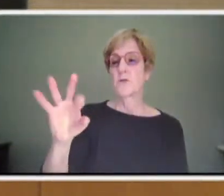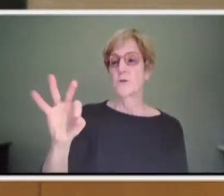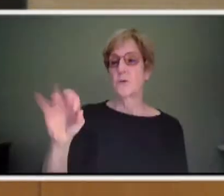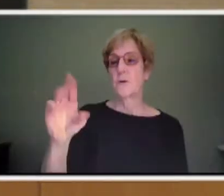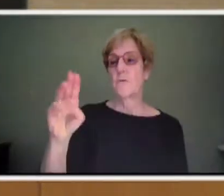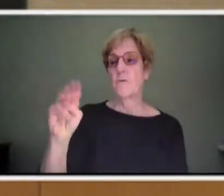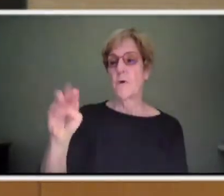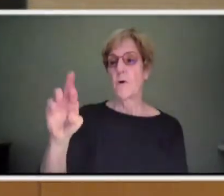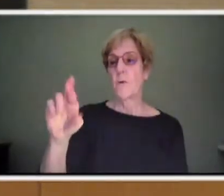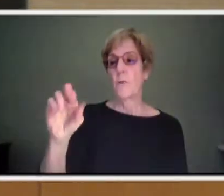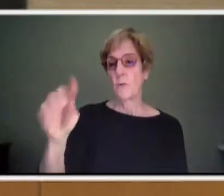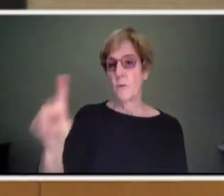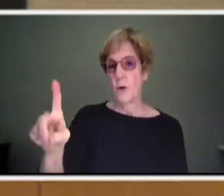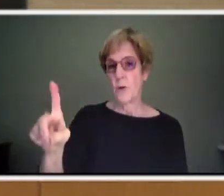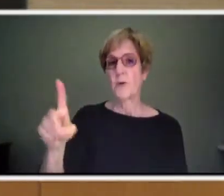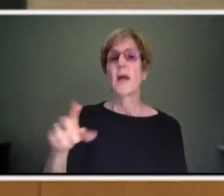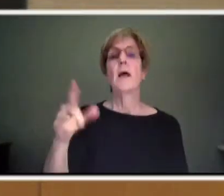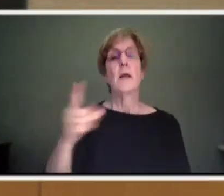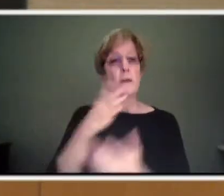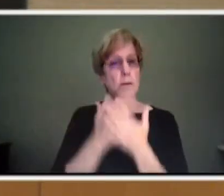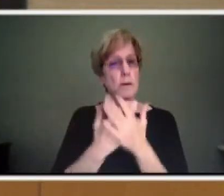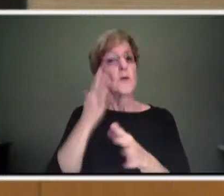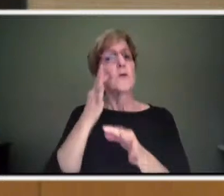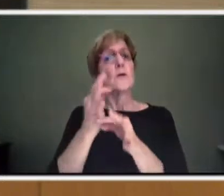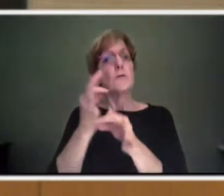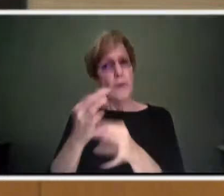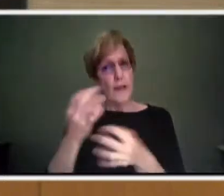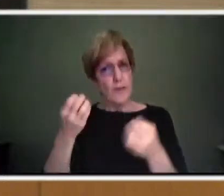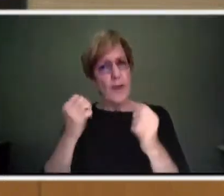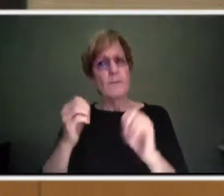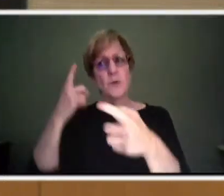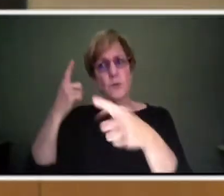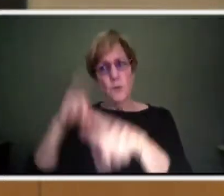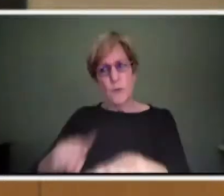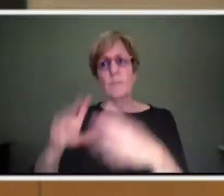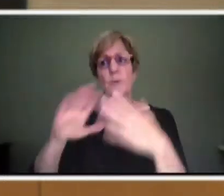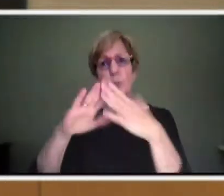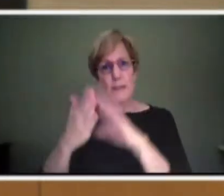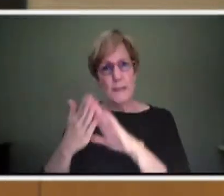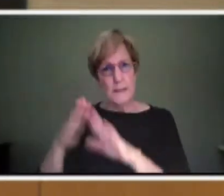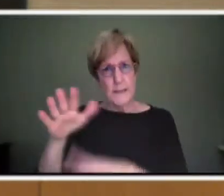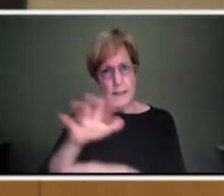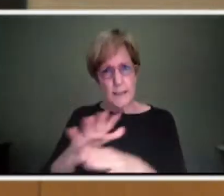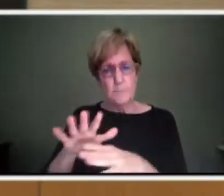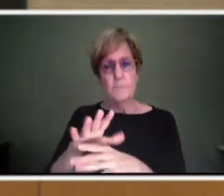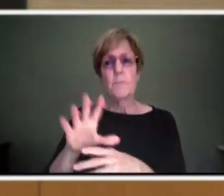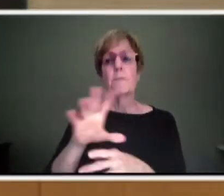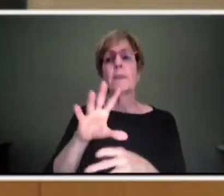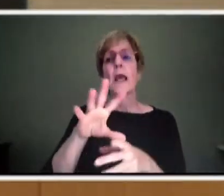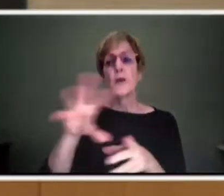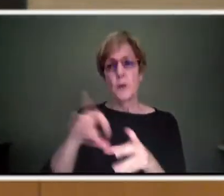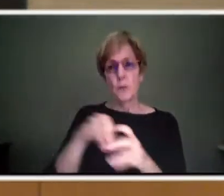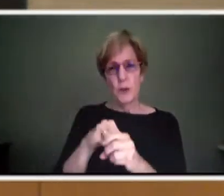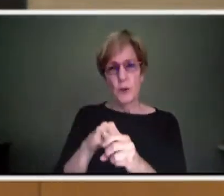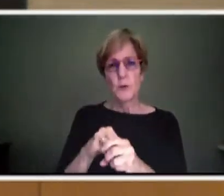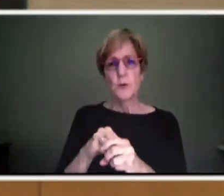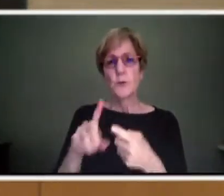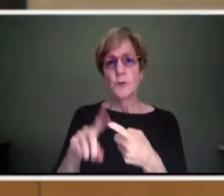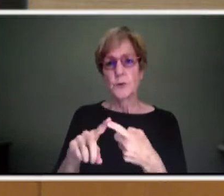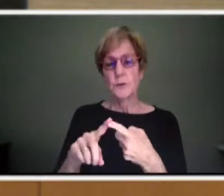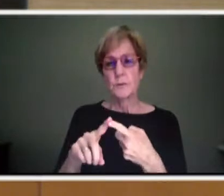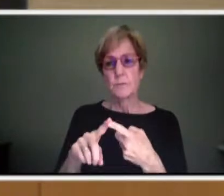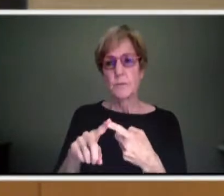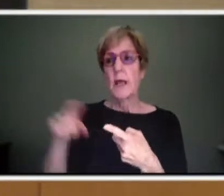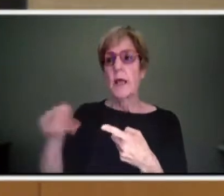reads that the petitioner shall make good faith efforts to enter into an agreement with the City of Charlotte, which would include the following material terms. 1, petitioner will